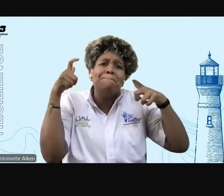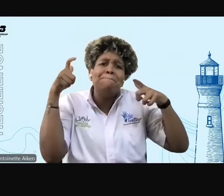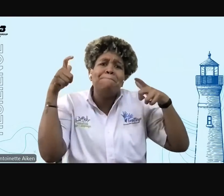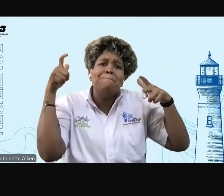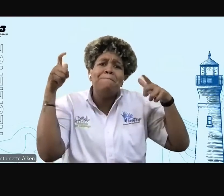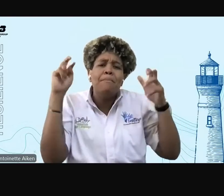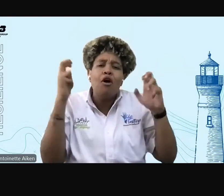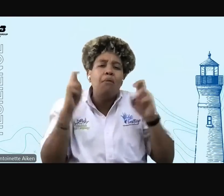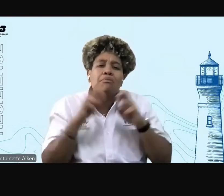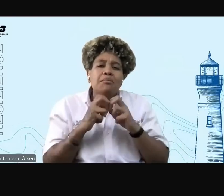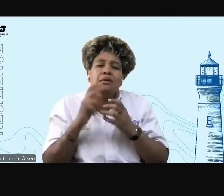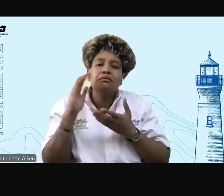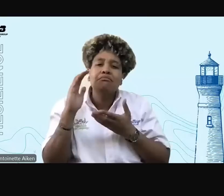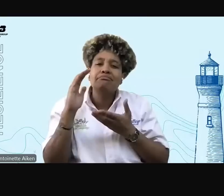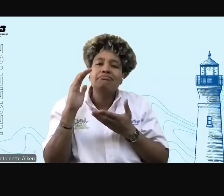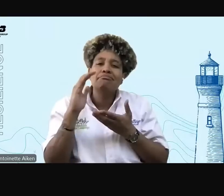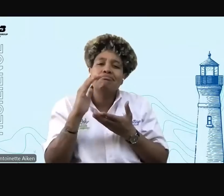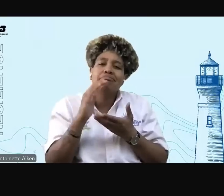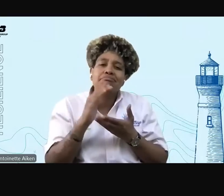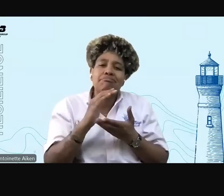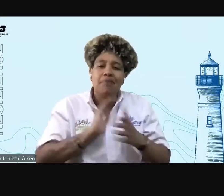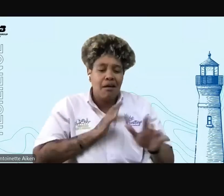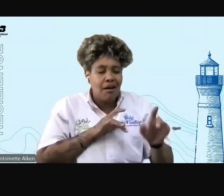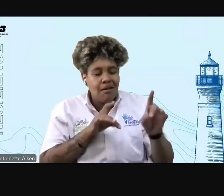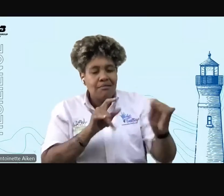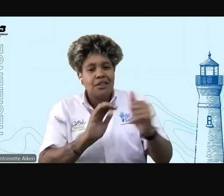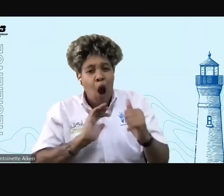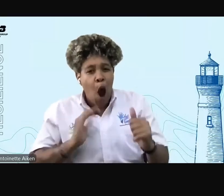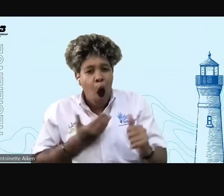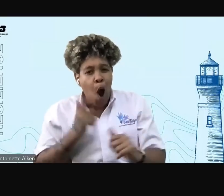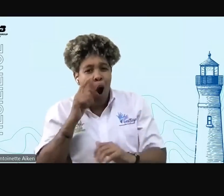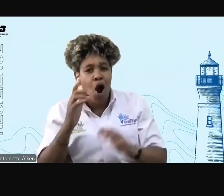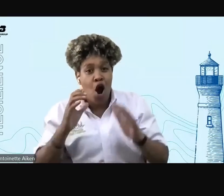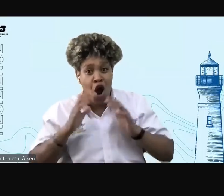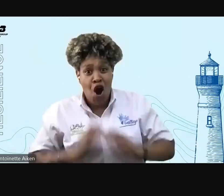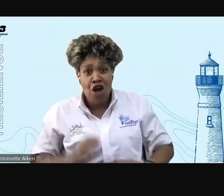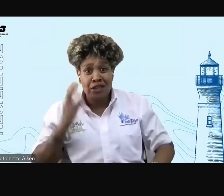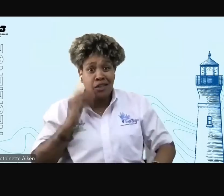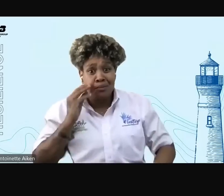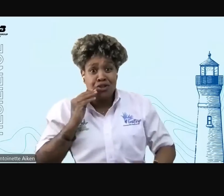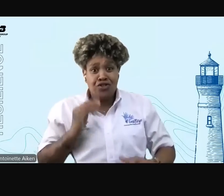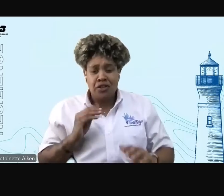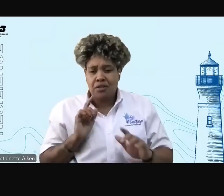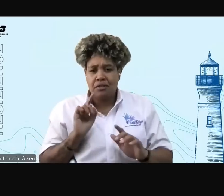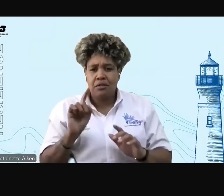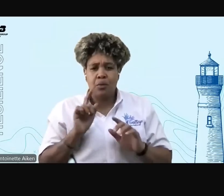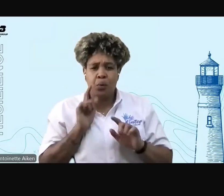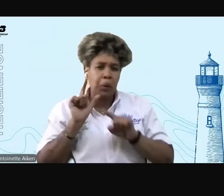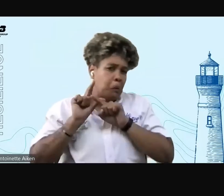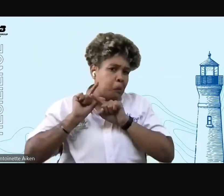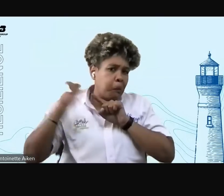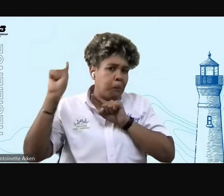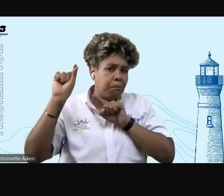tailwinds, and that our efficiency and our customer experience initiatives that we started will accelerate.